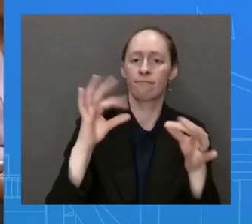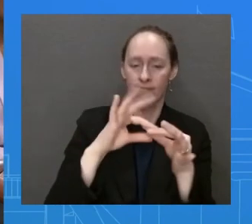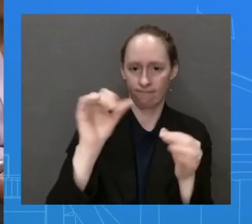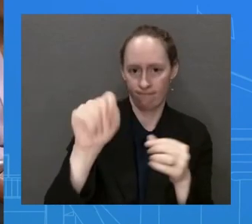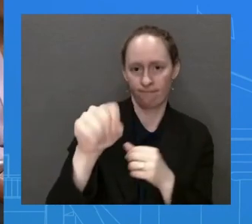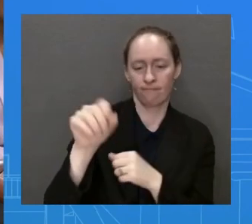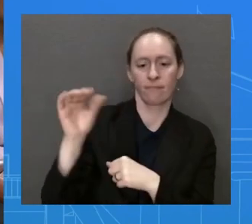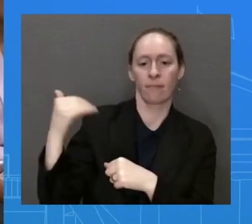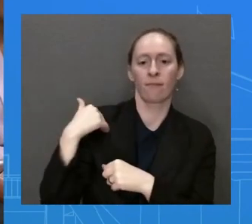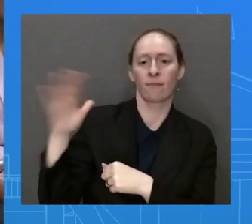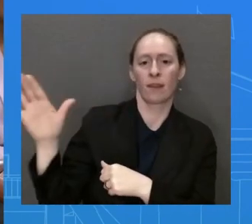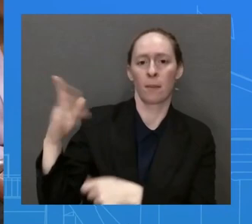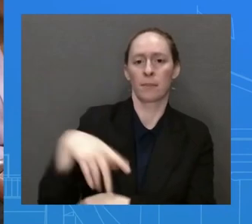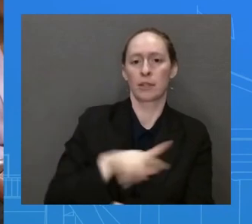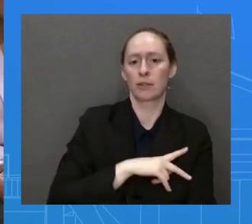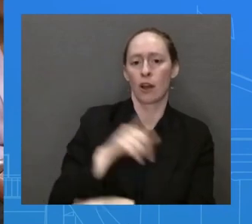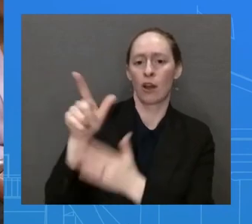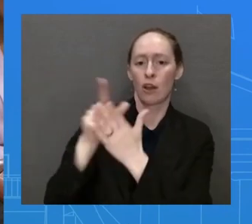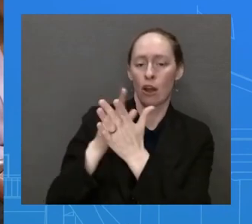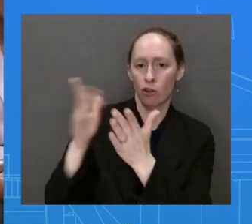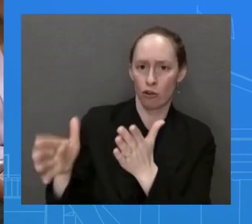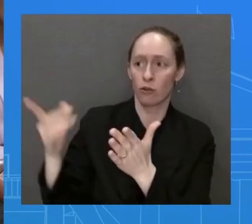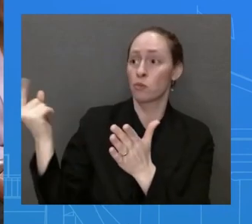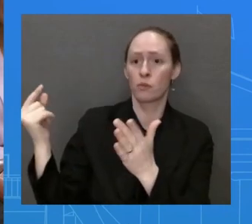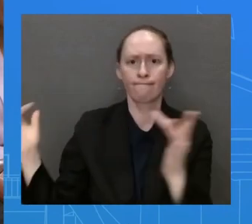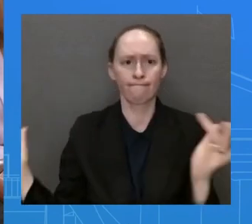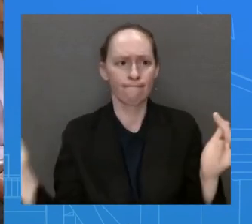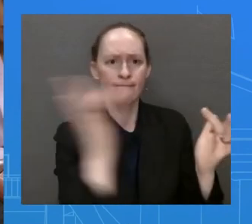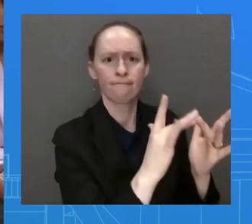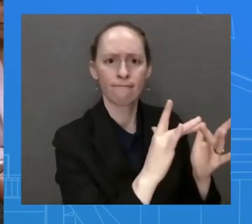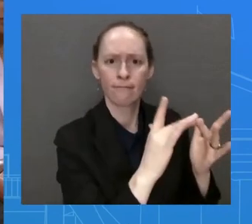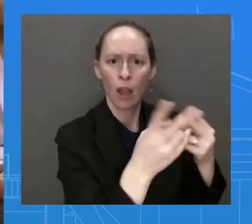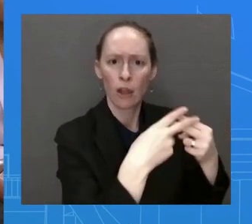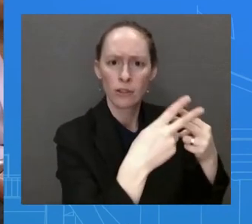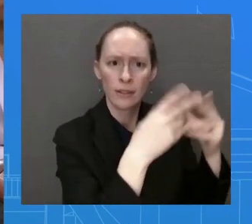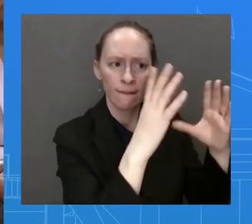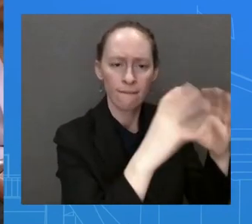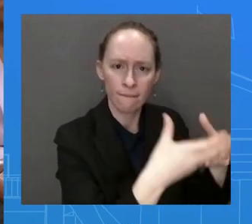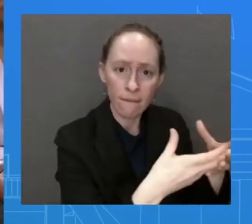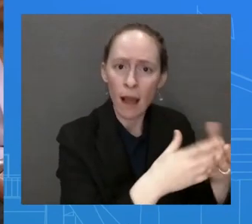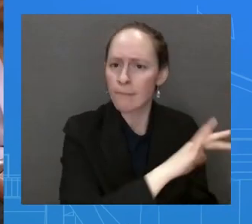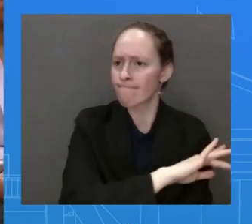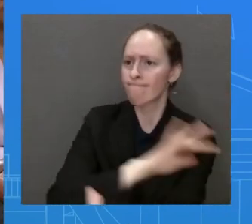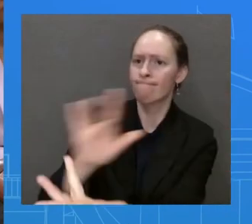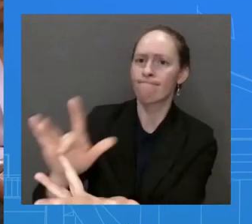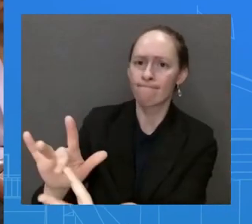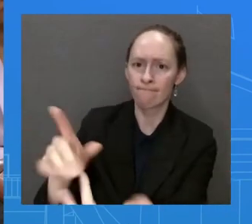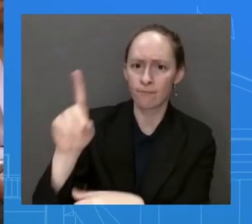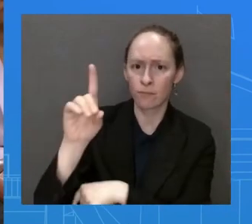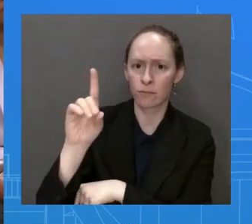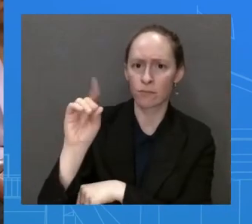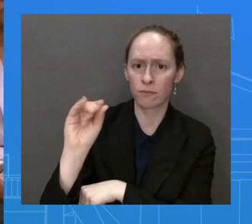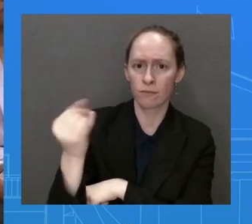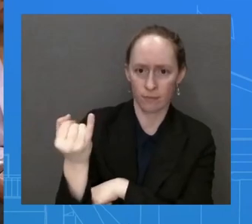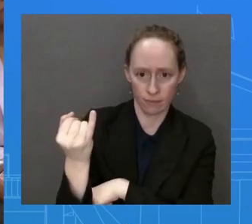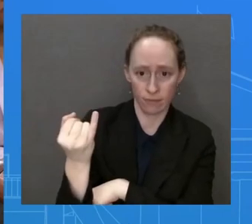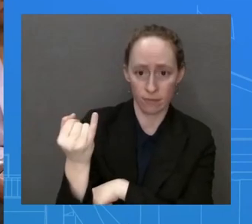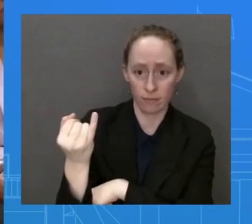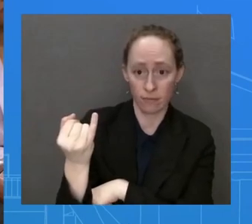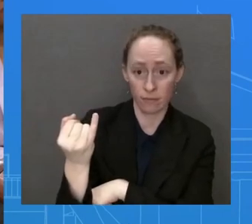and has been in touch with the Justice Department, is that the person who these questions should be directed to? Why the White House